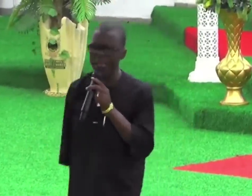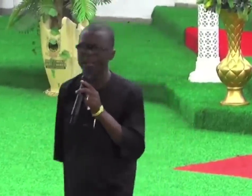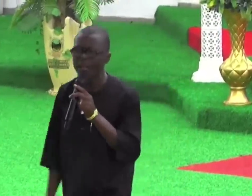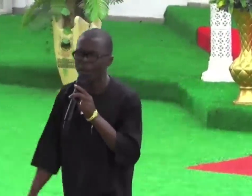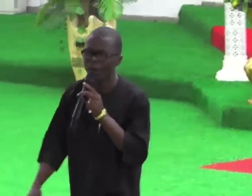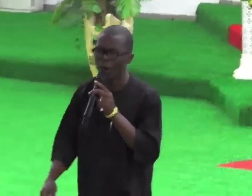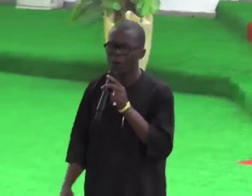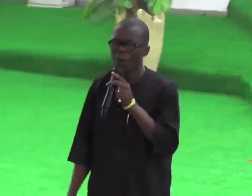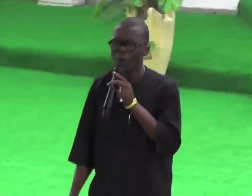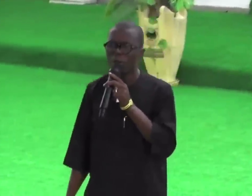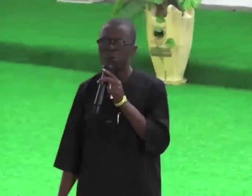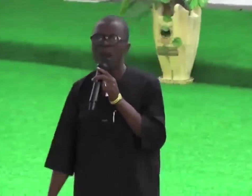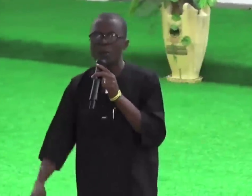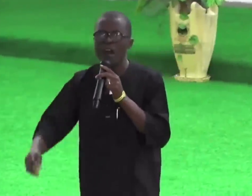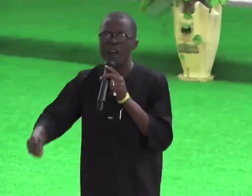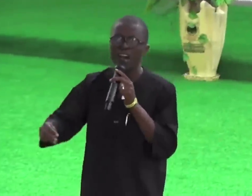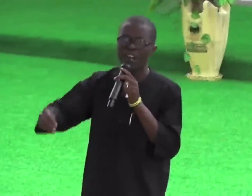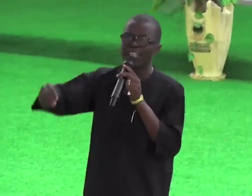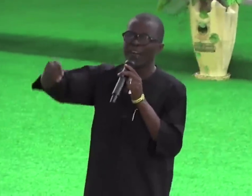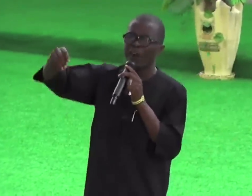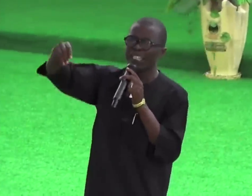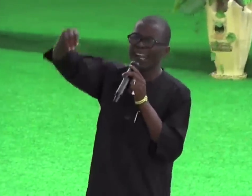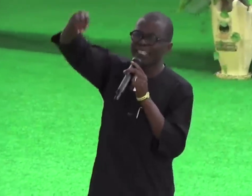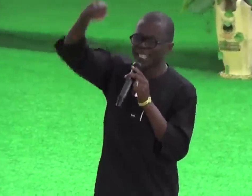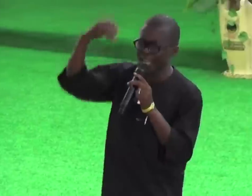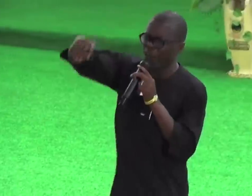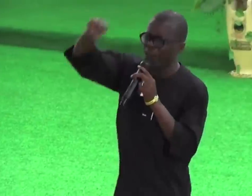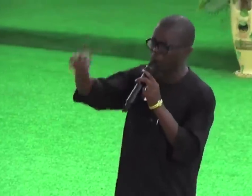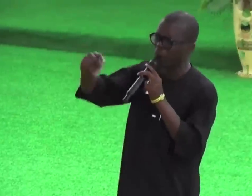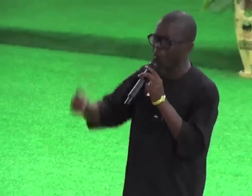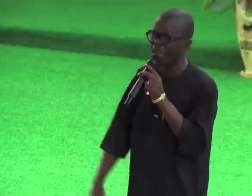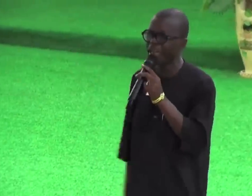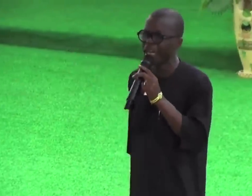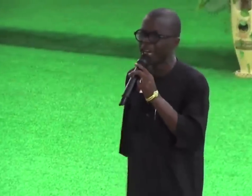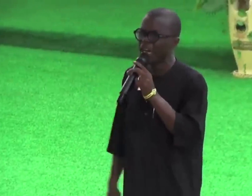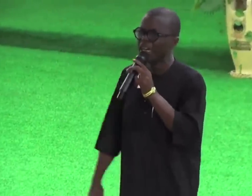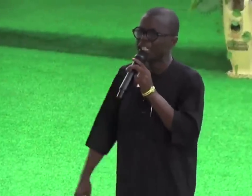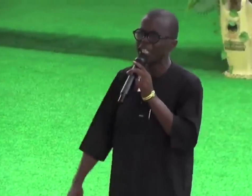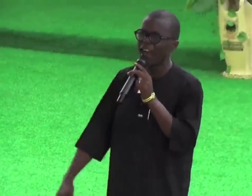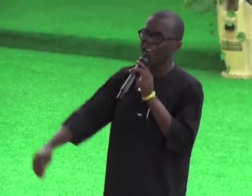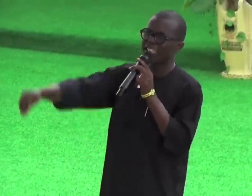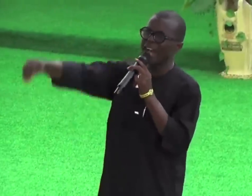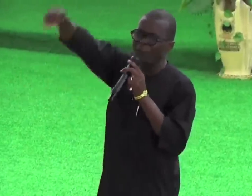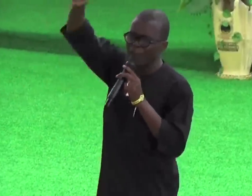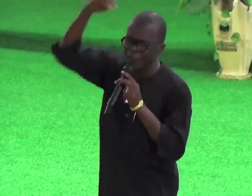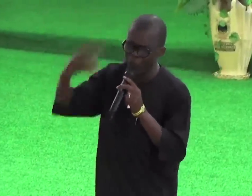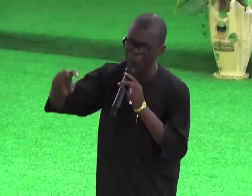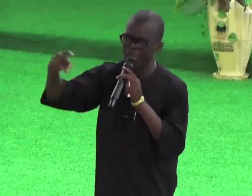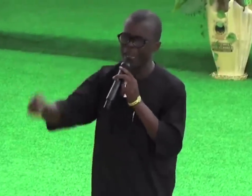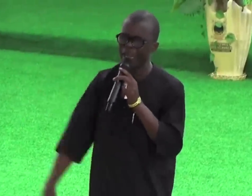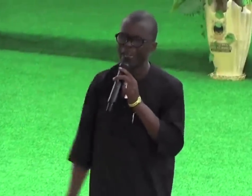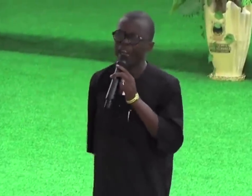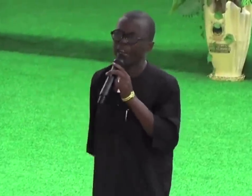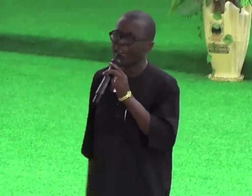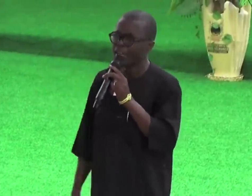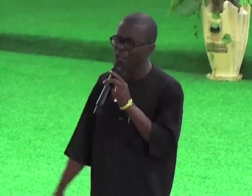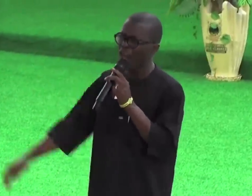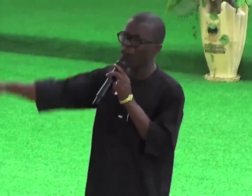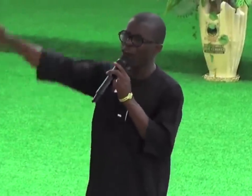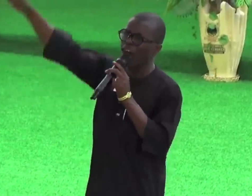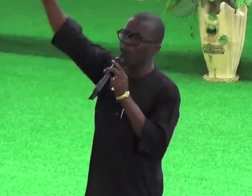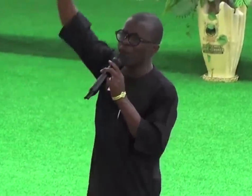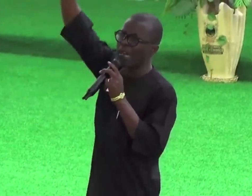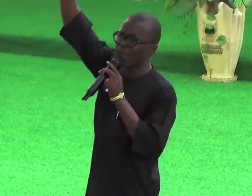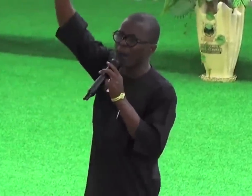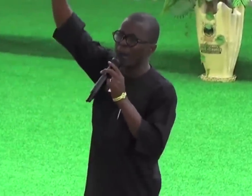aye. The enemy has taken away from you. Gbogbo nkan to ye ko ja si iranrun fun yin. Everything that's supposed to be easy for you. Dun yin. That the enemy is using you.